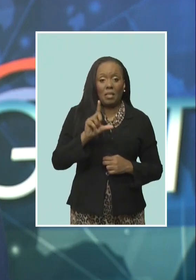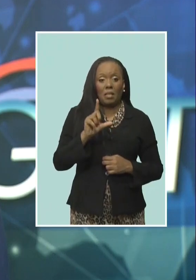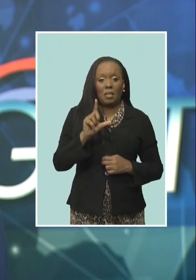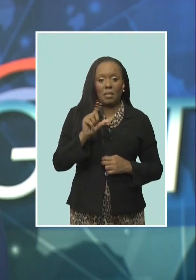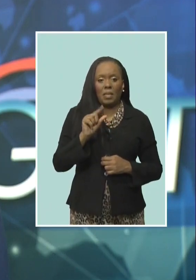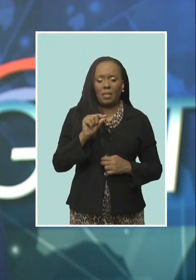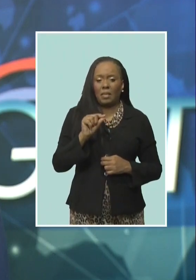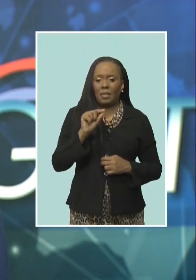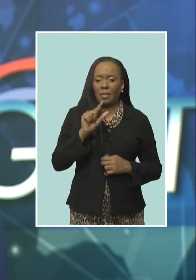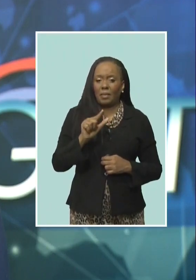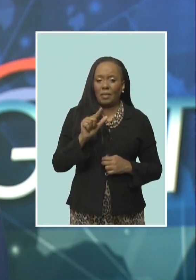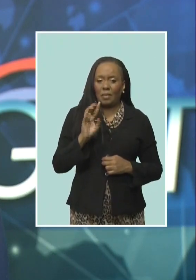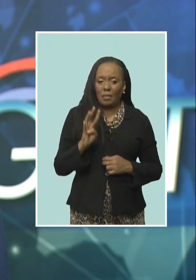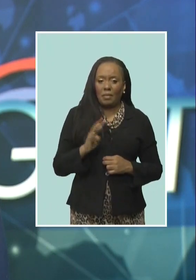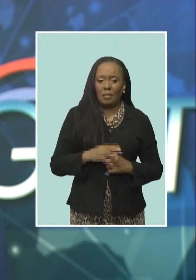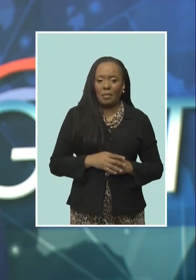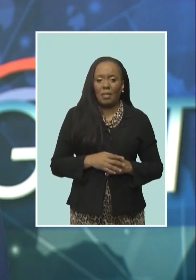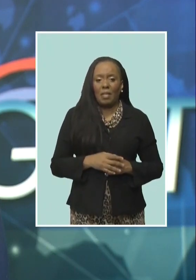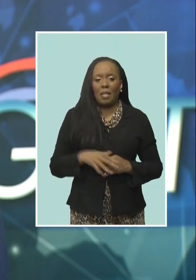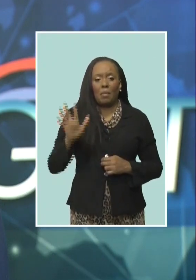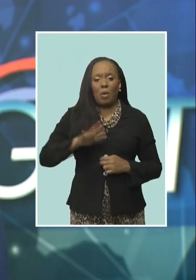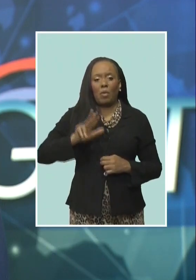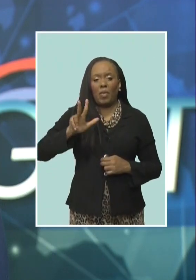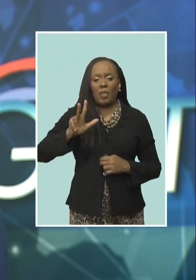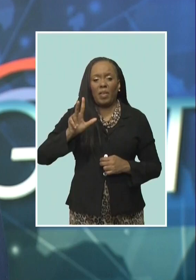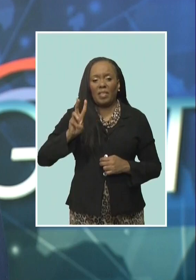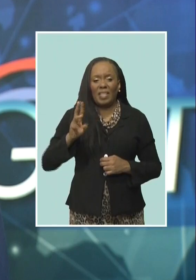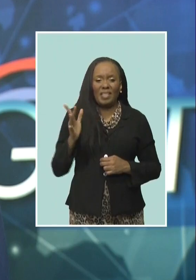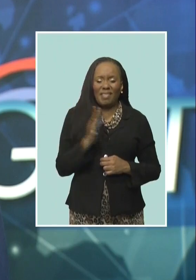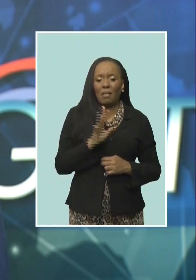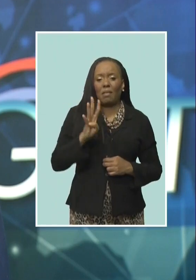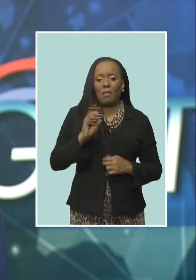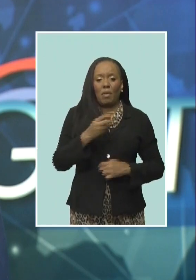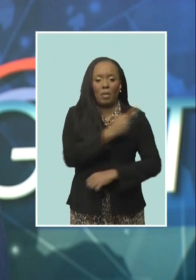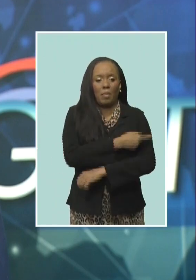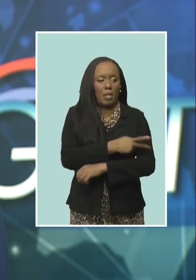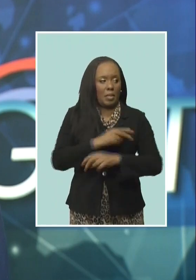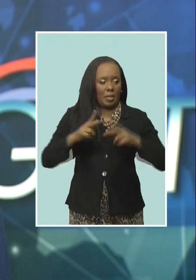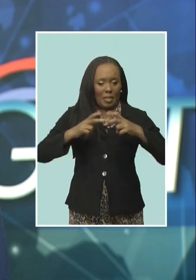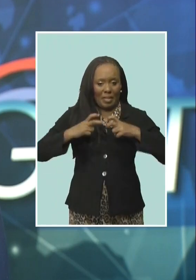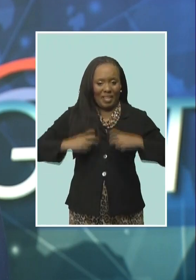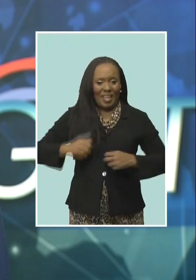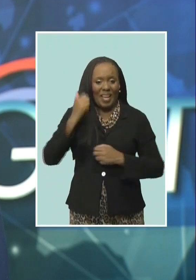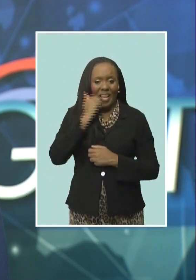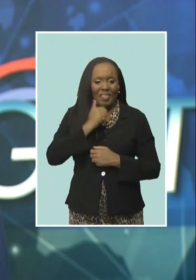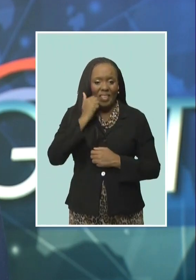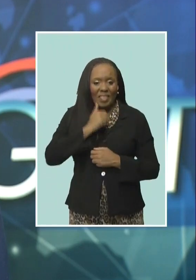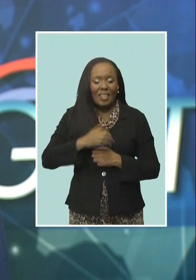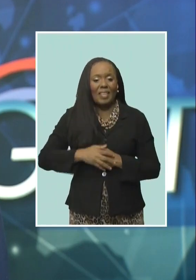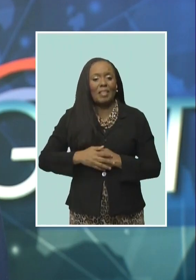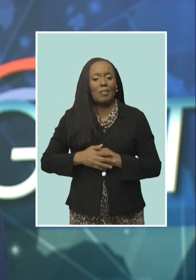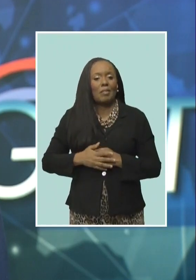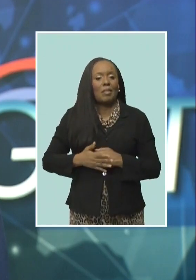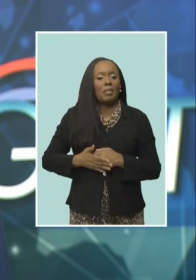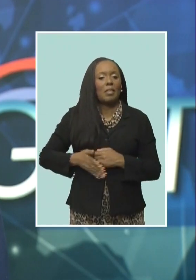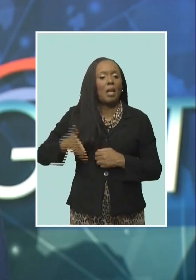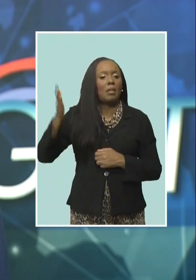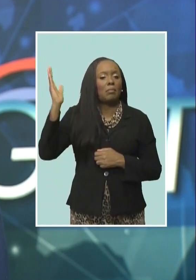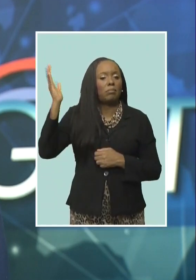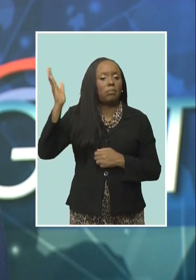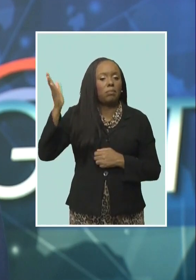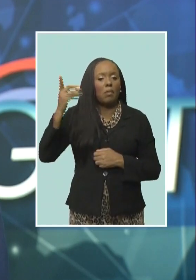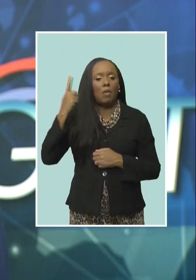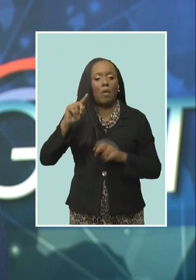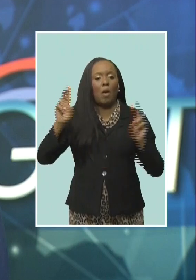at the clinic, an average of 36 to 40 patients are screened daily. She made the comments at the Walk for the Cure 2024 donation